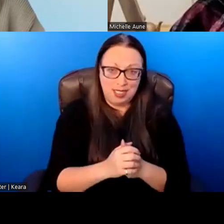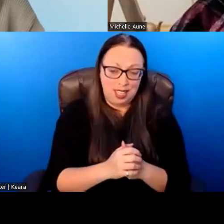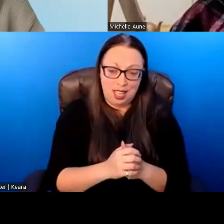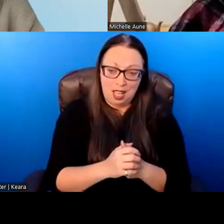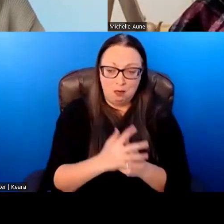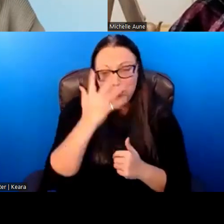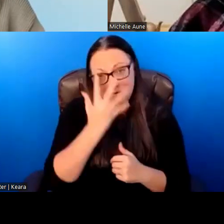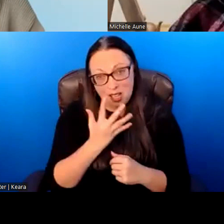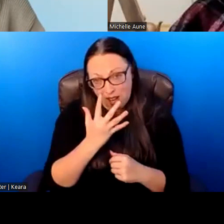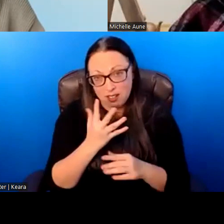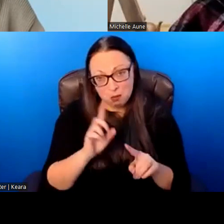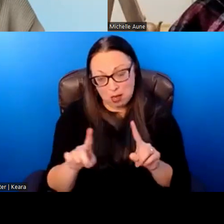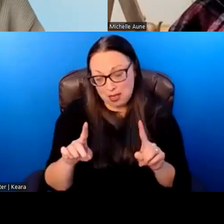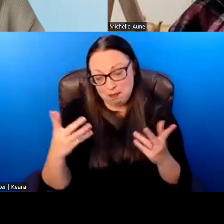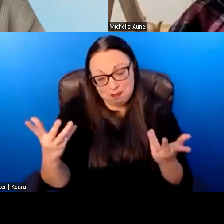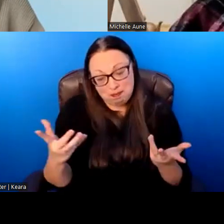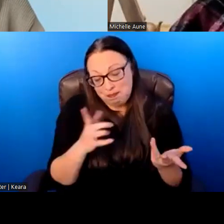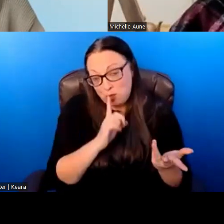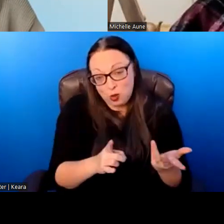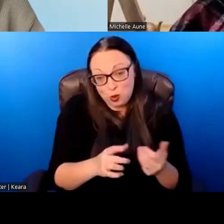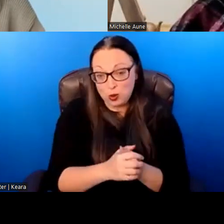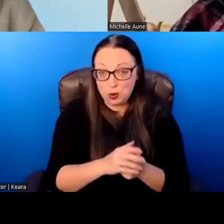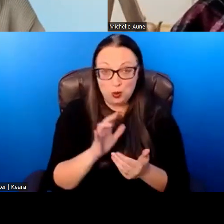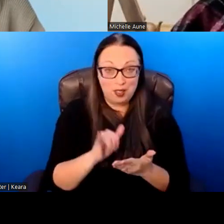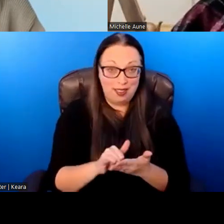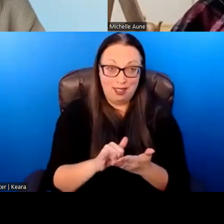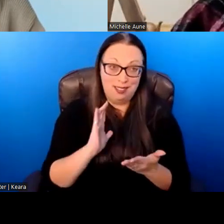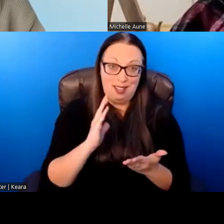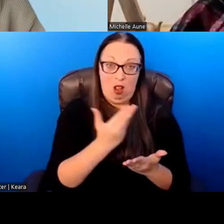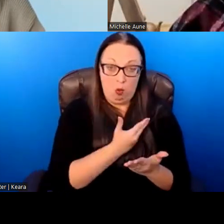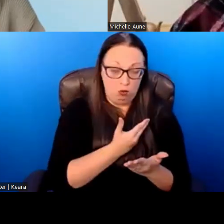a shame, but it's just where we are at the moment.